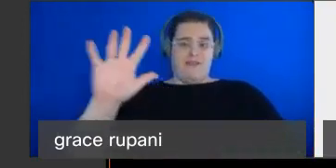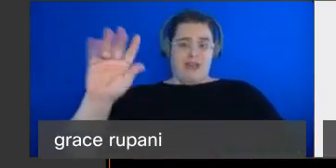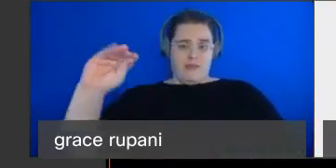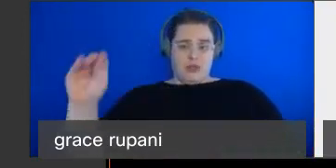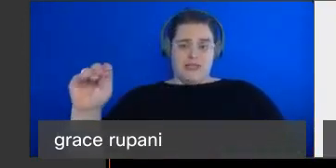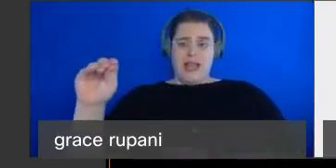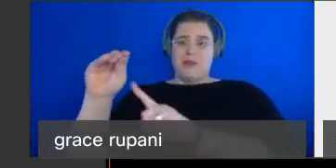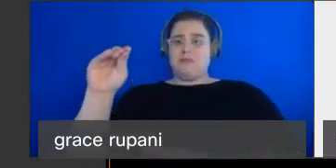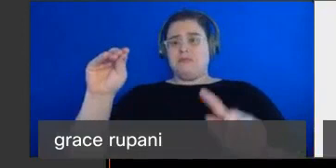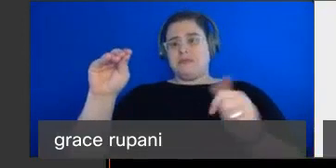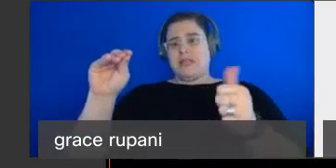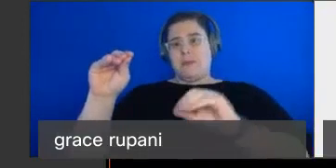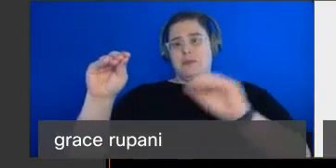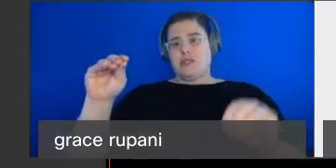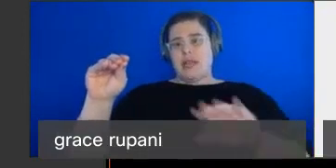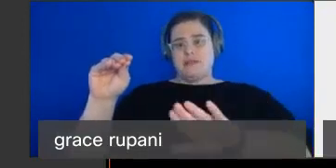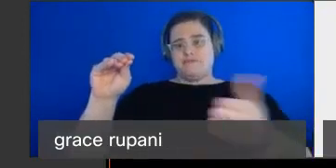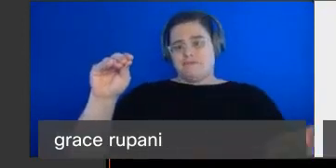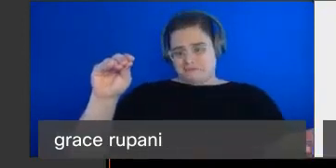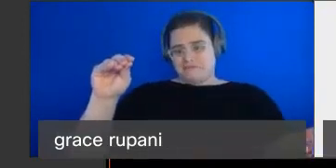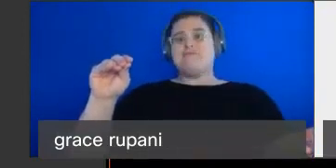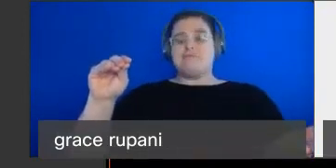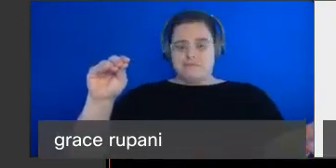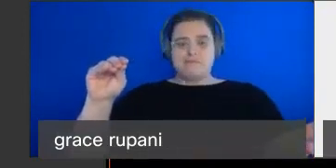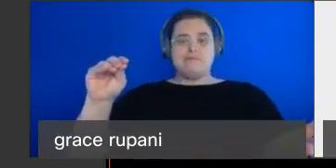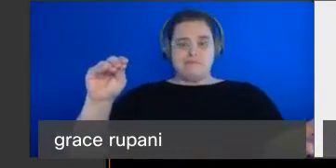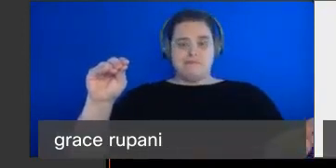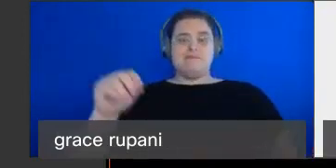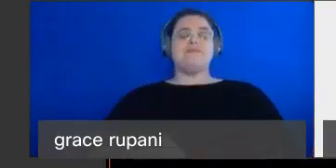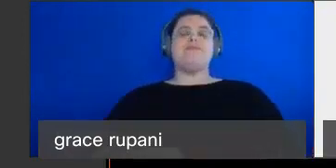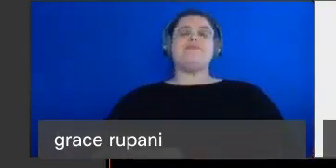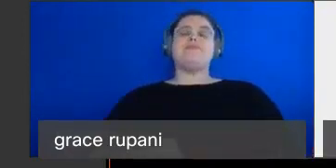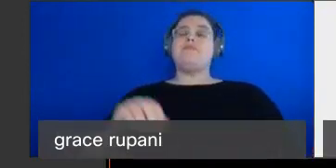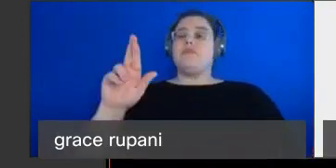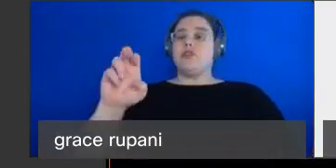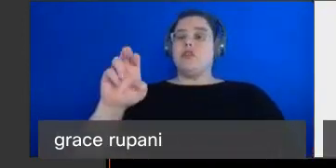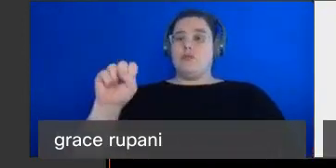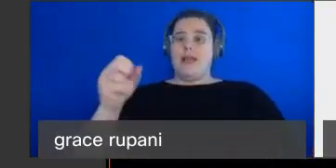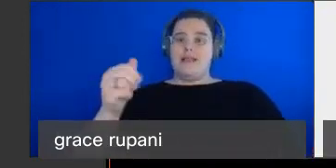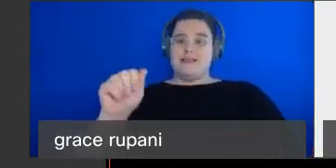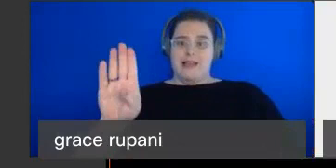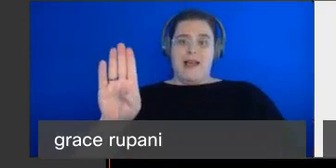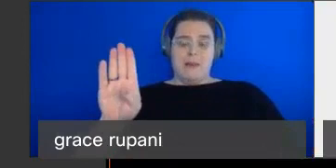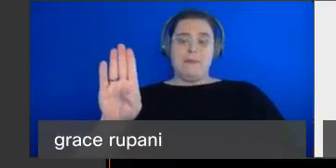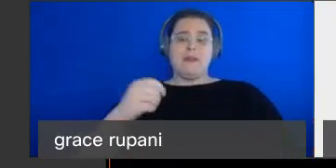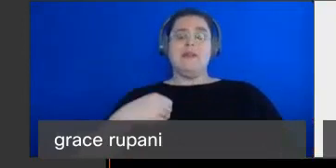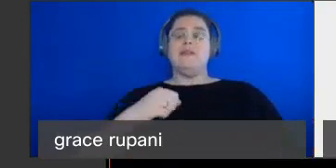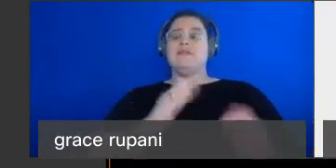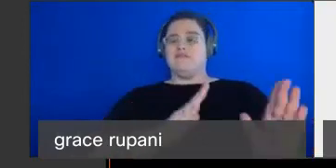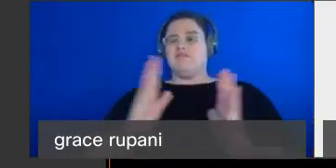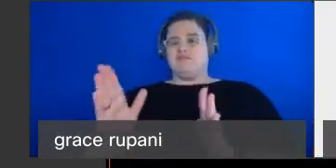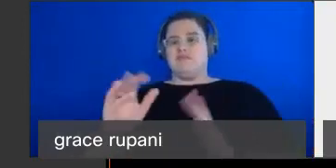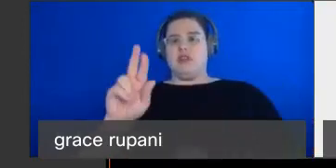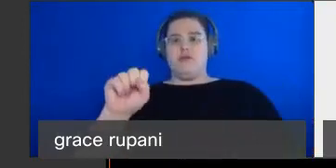death rate amongst people who've contracted COVID. In residential habilitation, 33% have tested positive